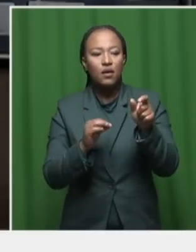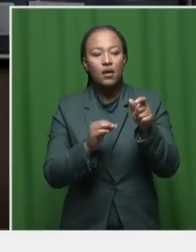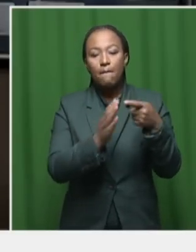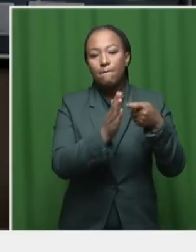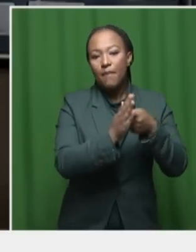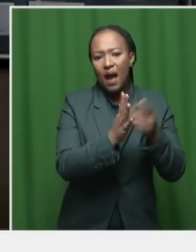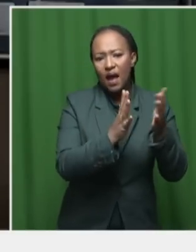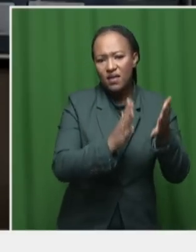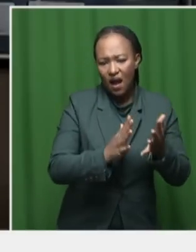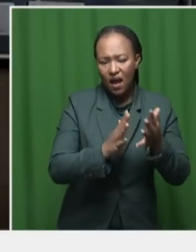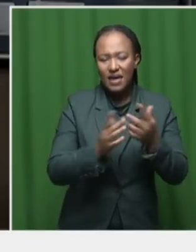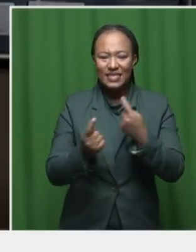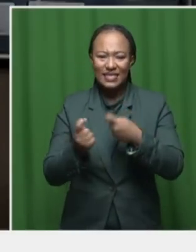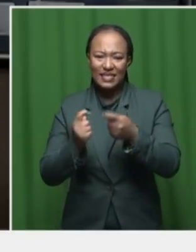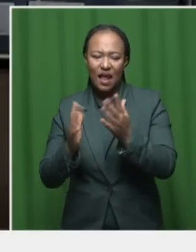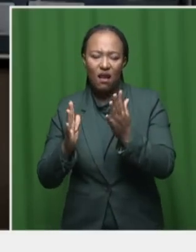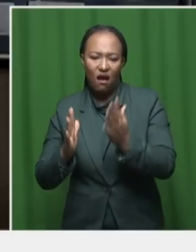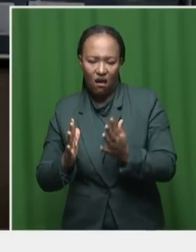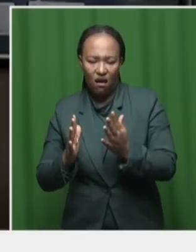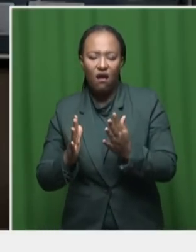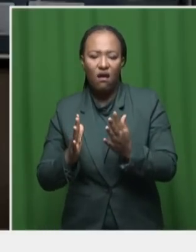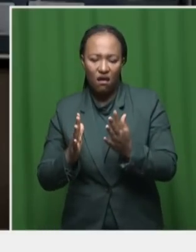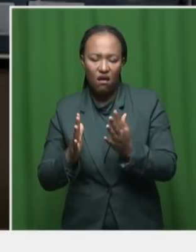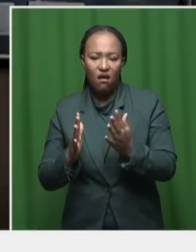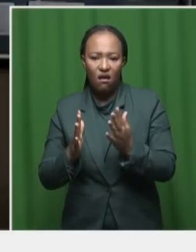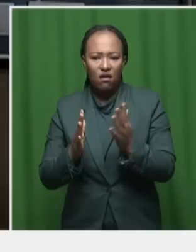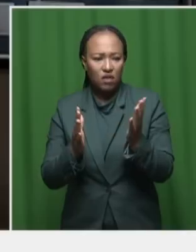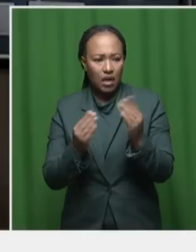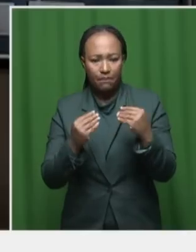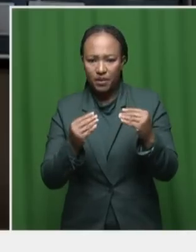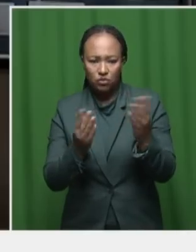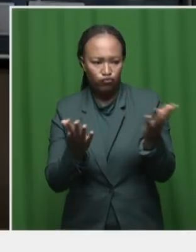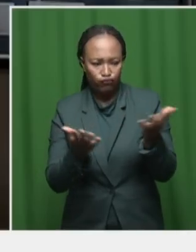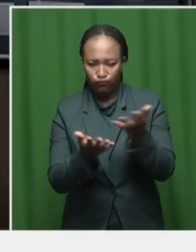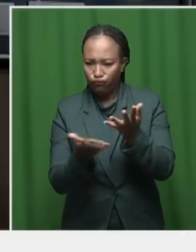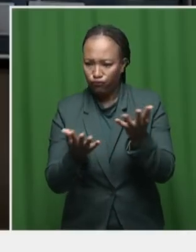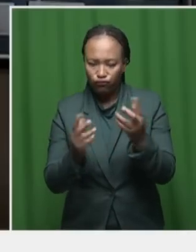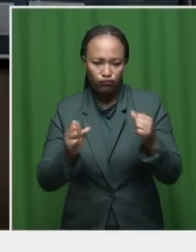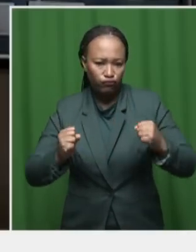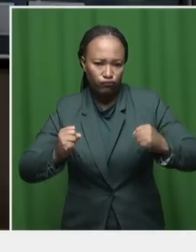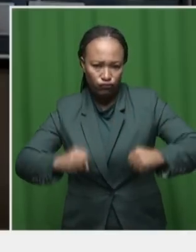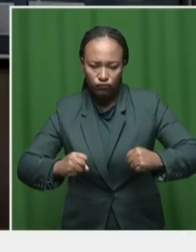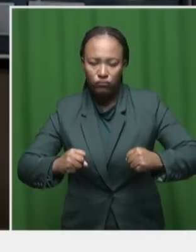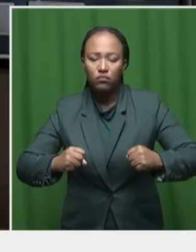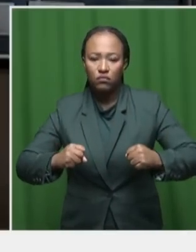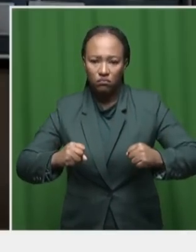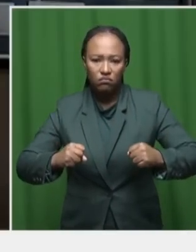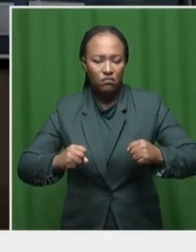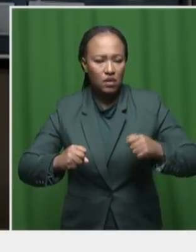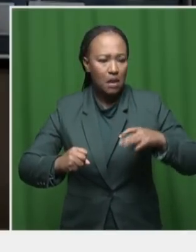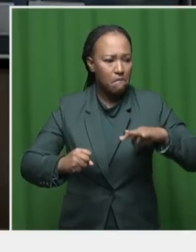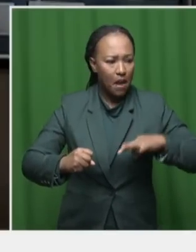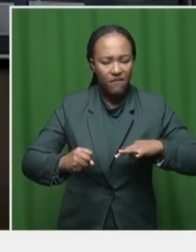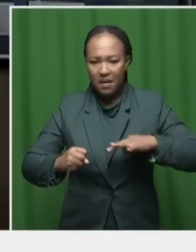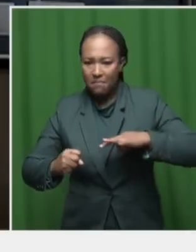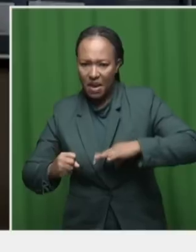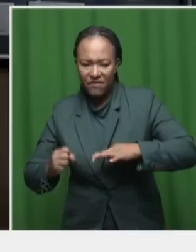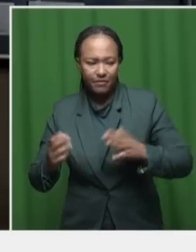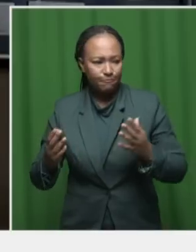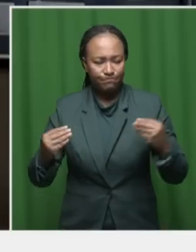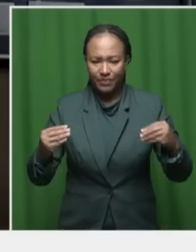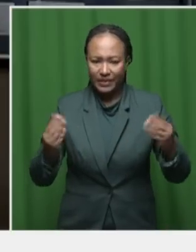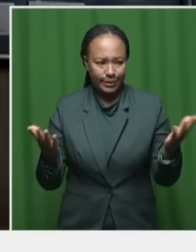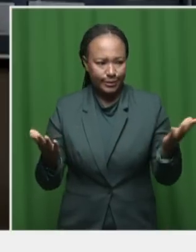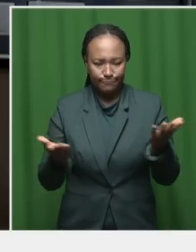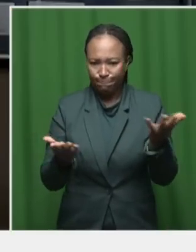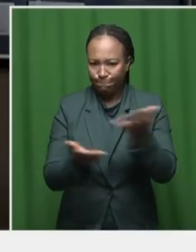to trade between them, those two individuals or companies, and they both gain from that action of trade, and